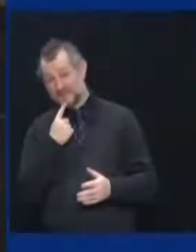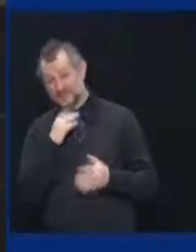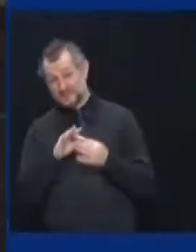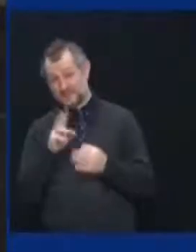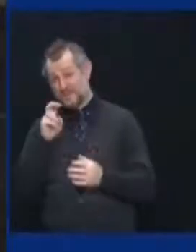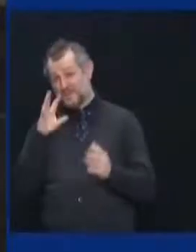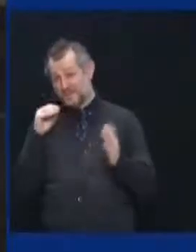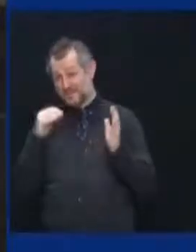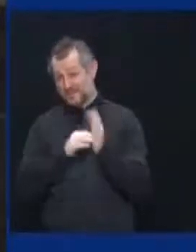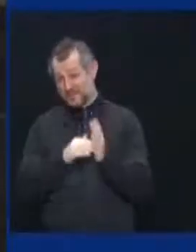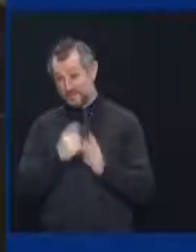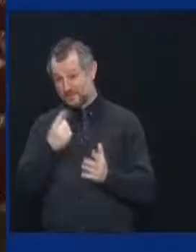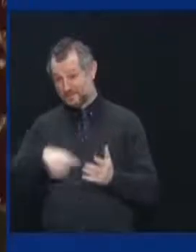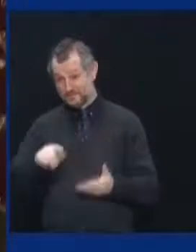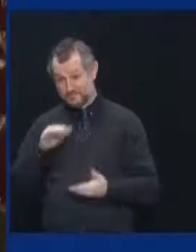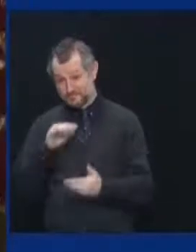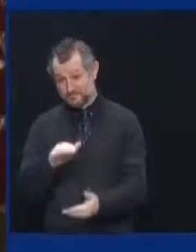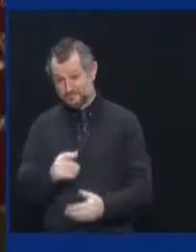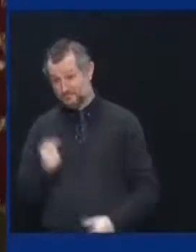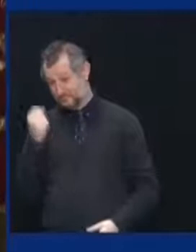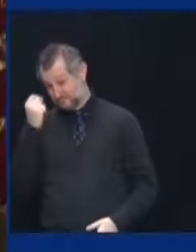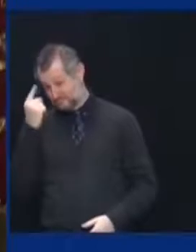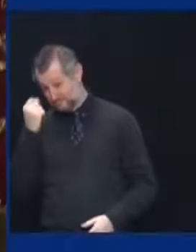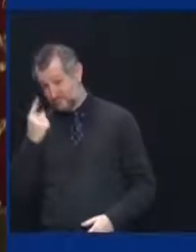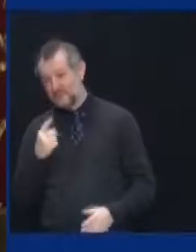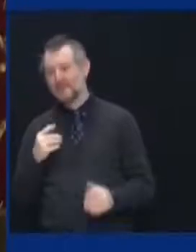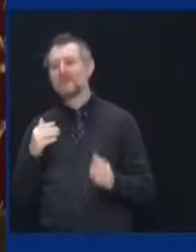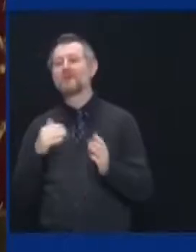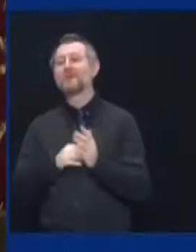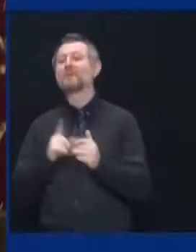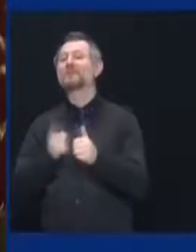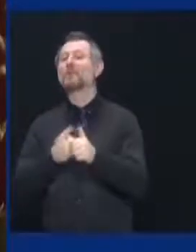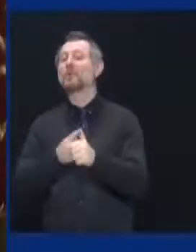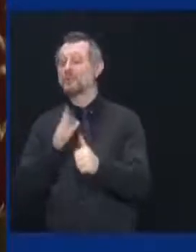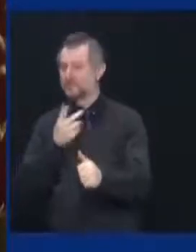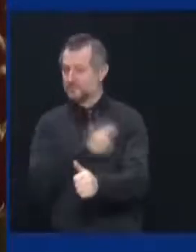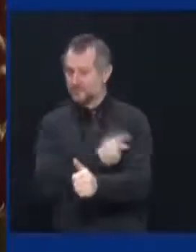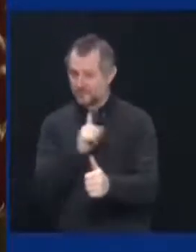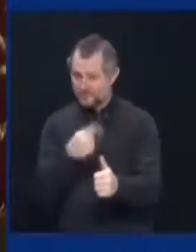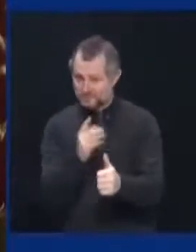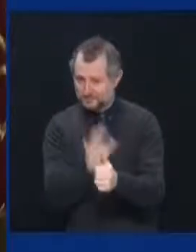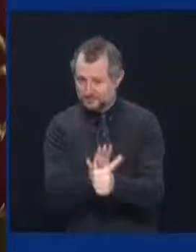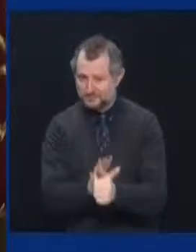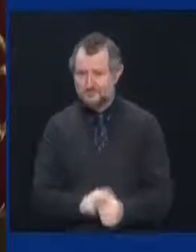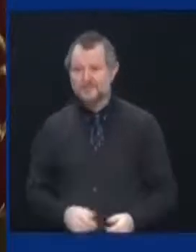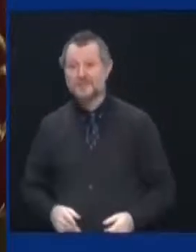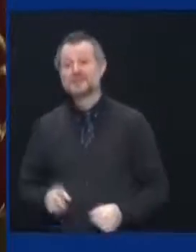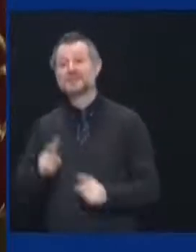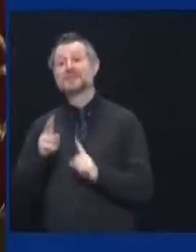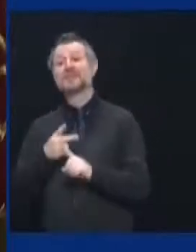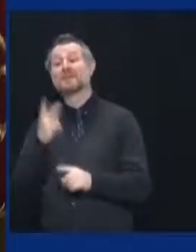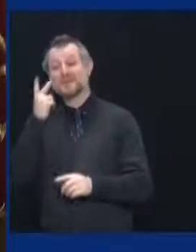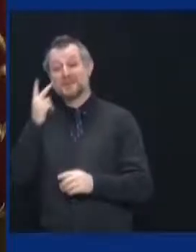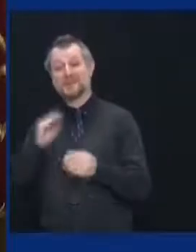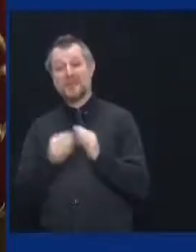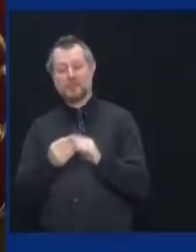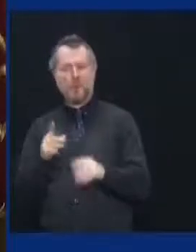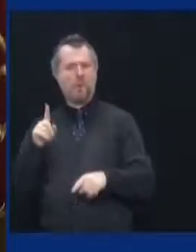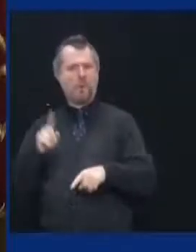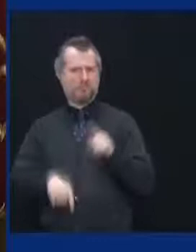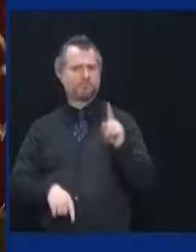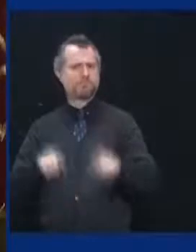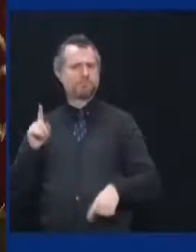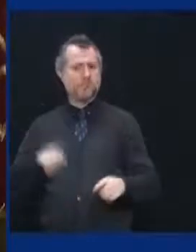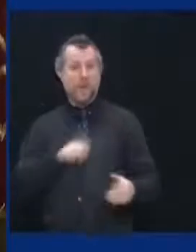next week, that's 250,000 first dosages. So when you see the fluctuation of the incoming from the